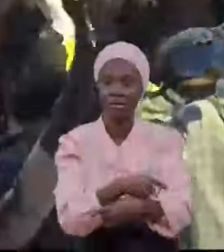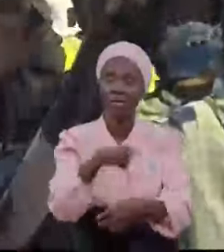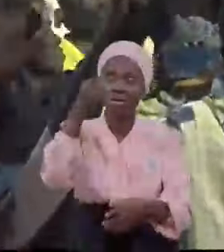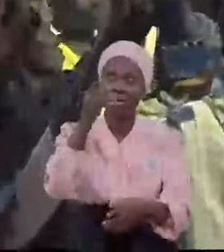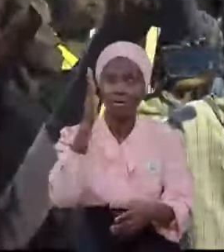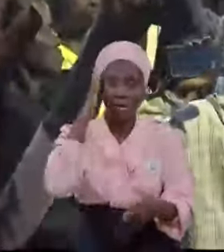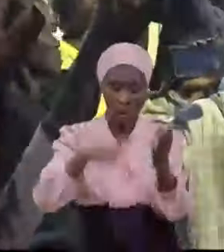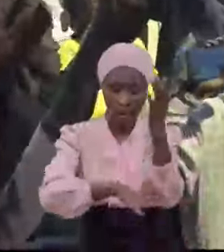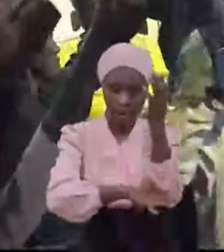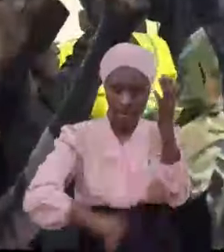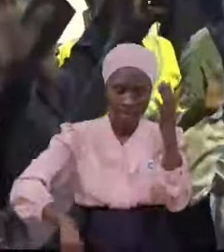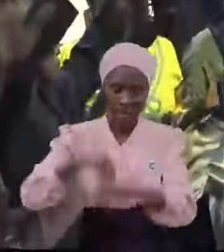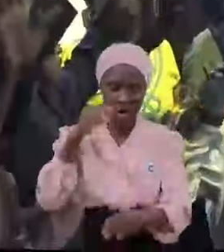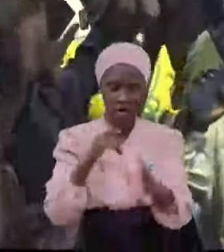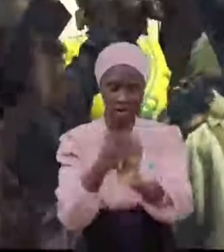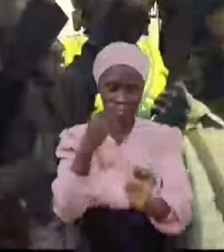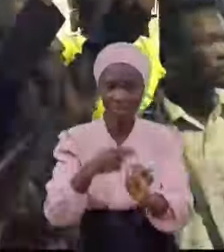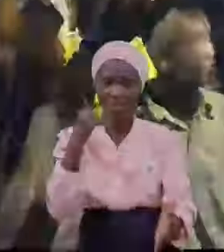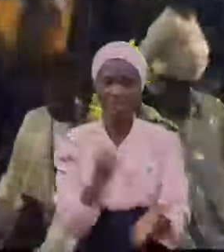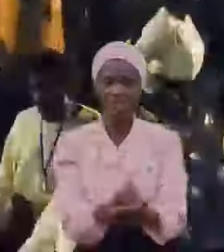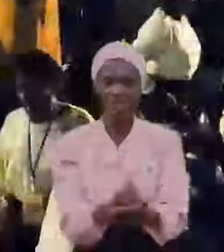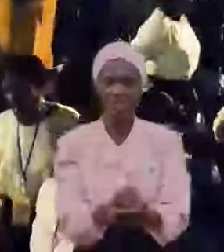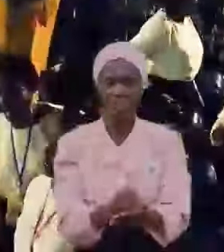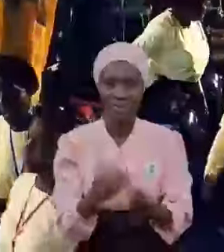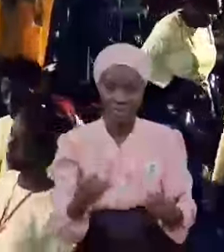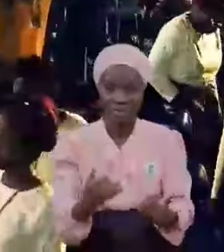Somebody shout, rooted out.